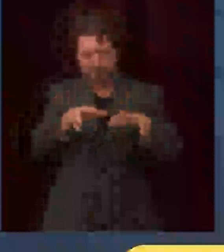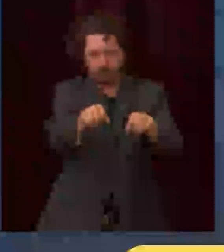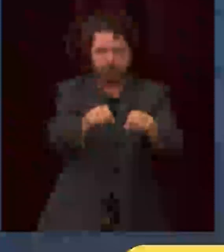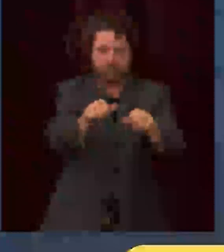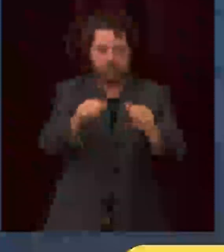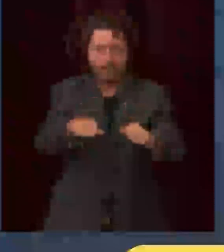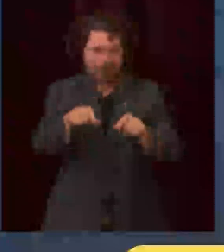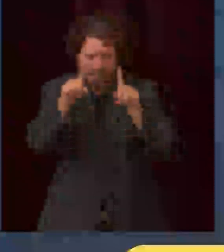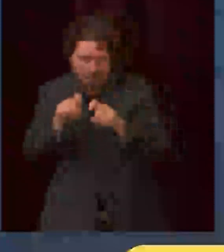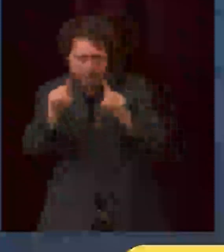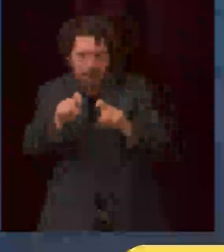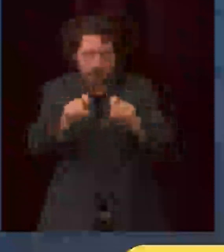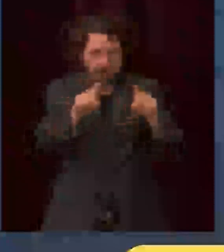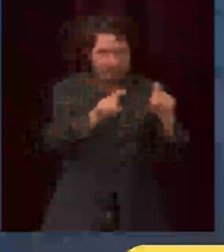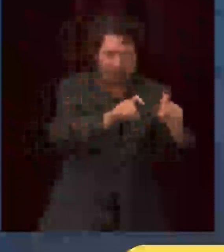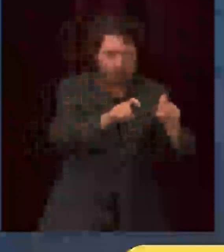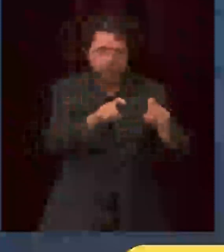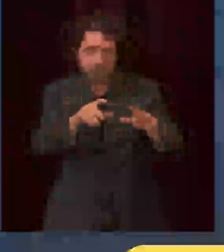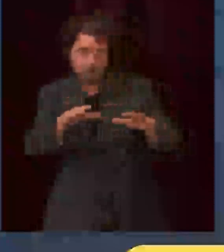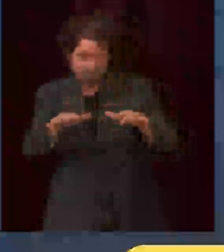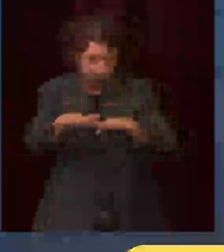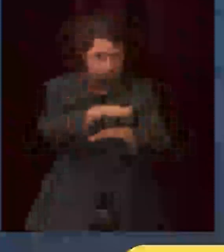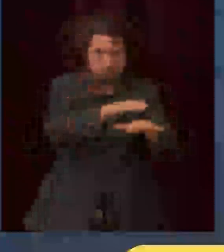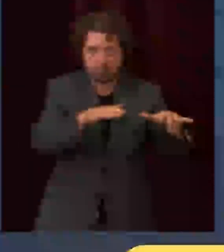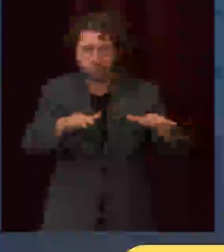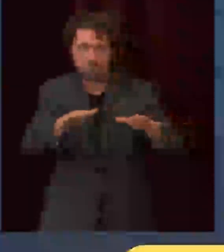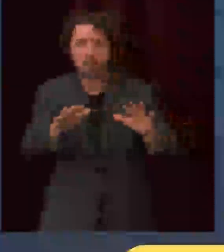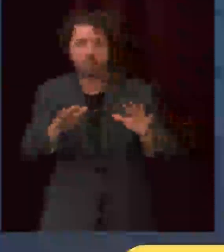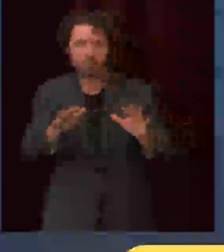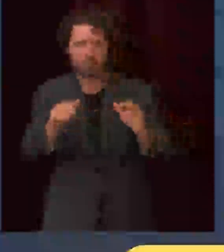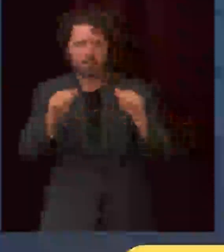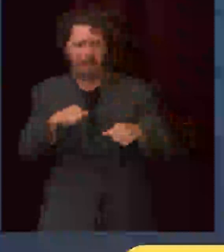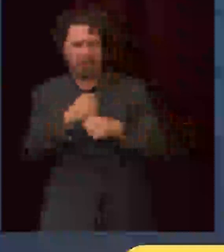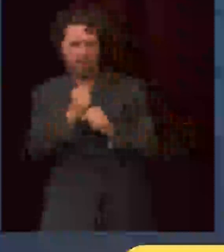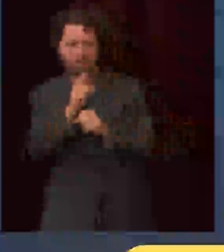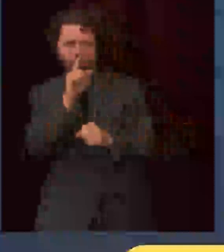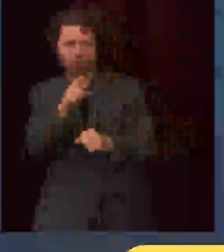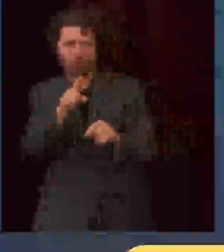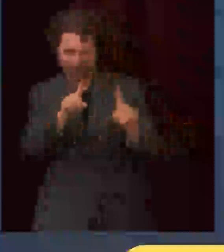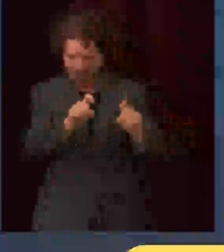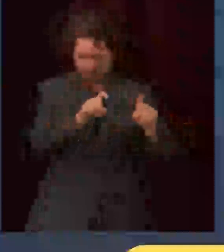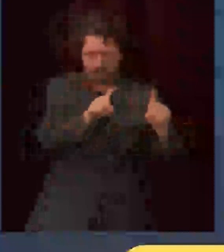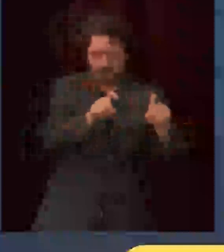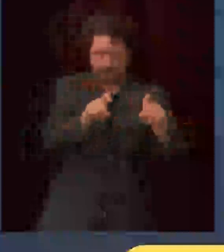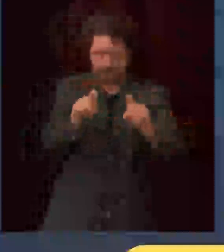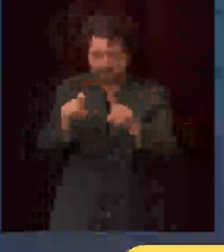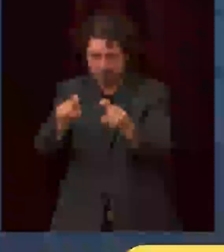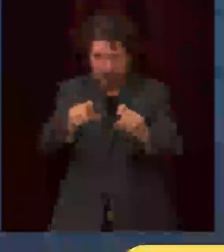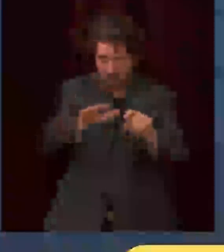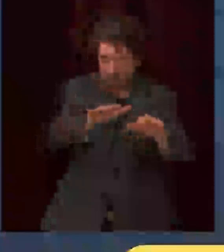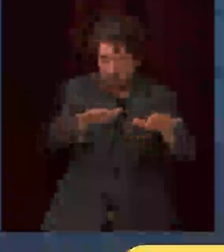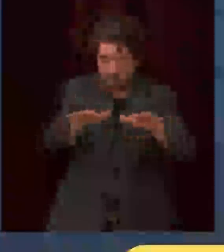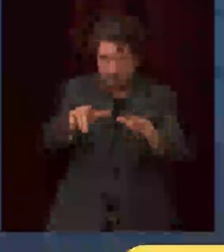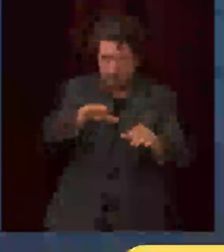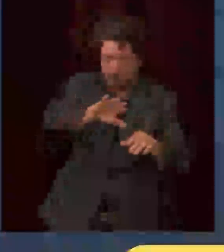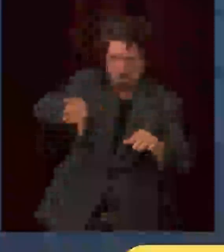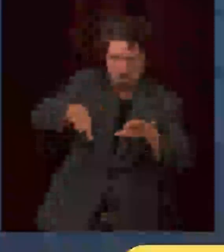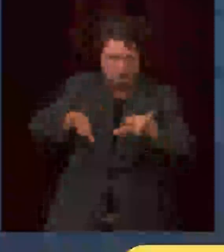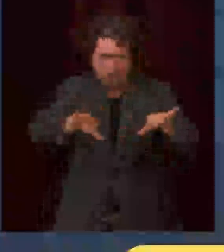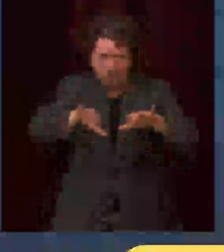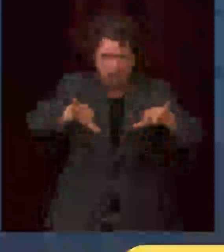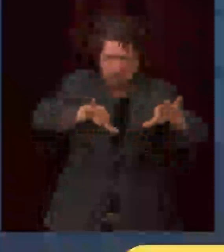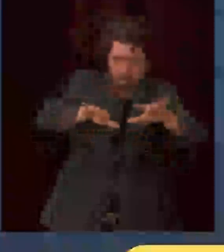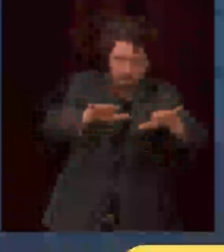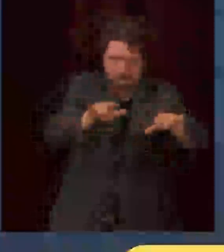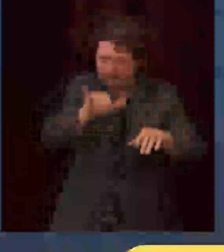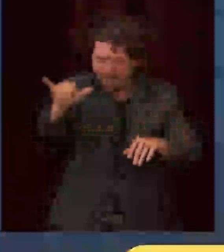either infected and not have symptoms at the moment, make sure that they are able to get the support they need to be able to stay